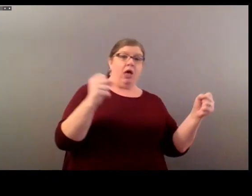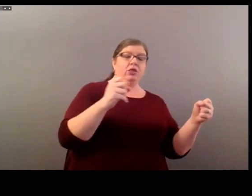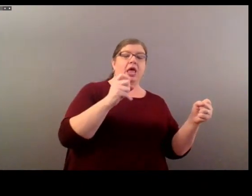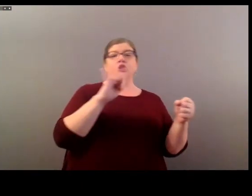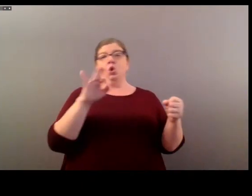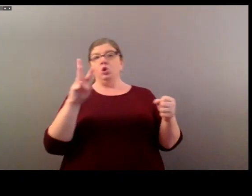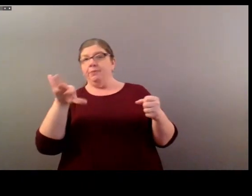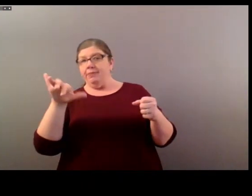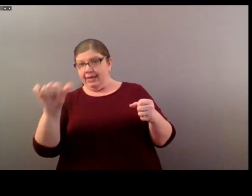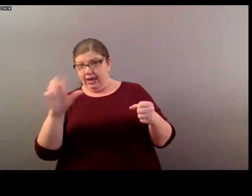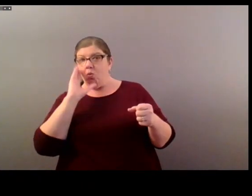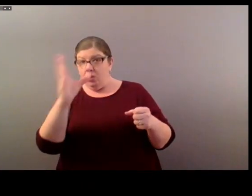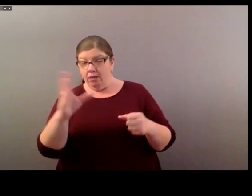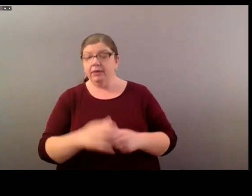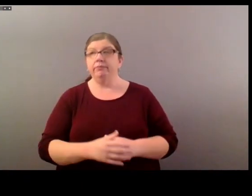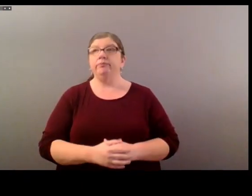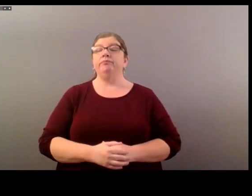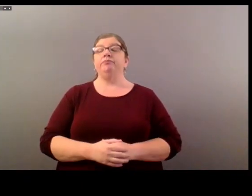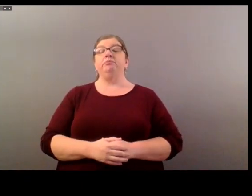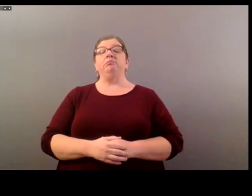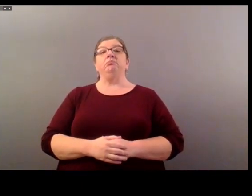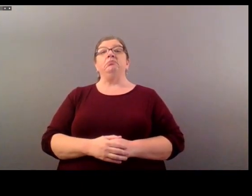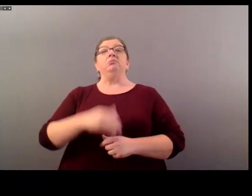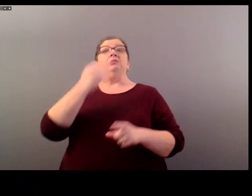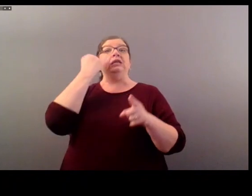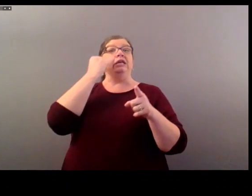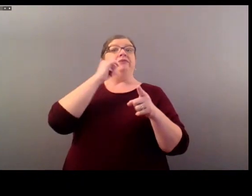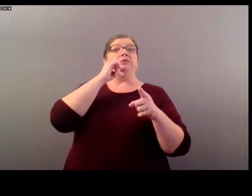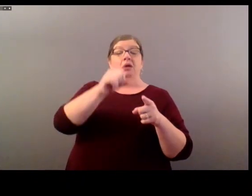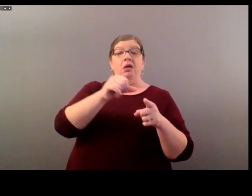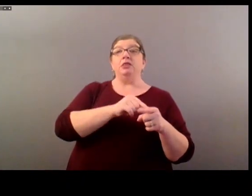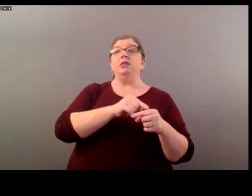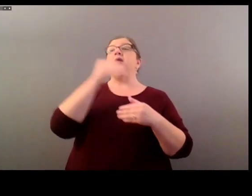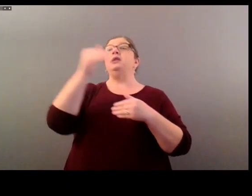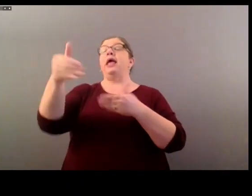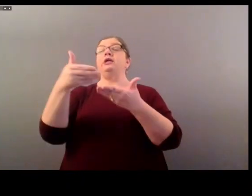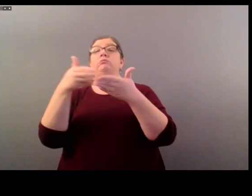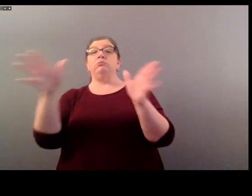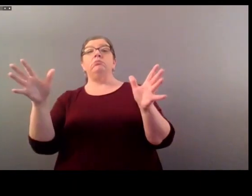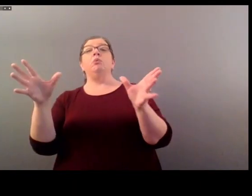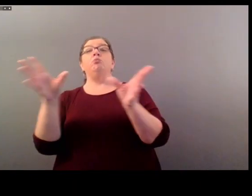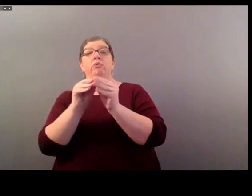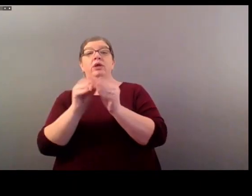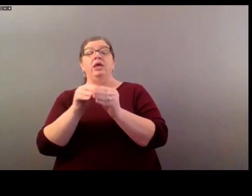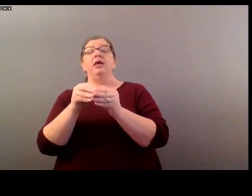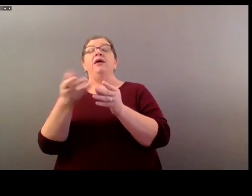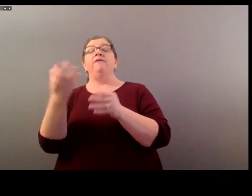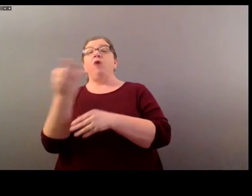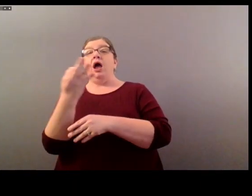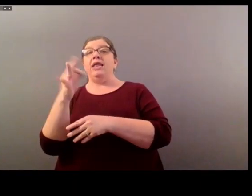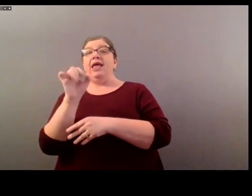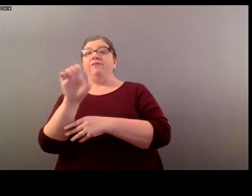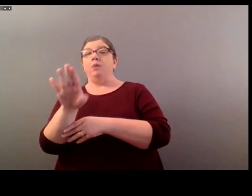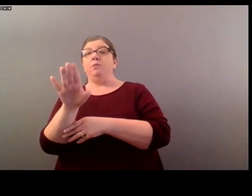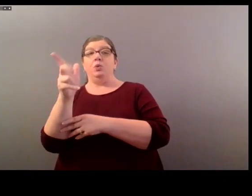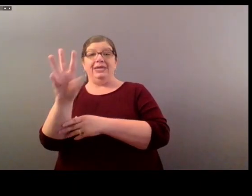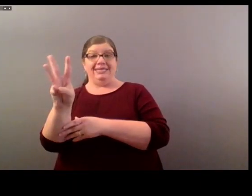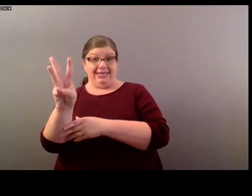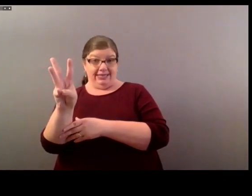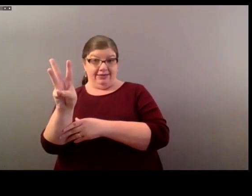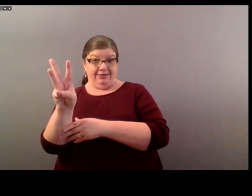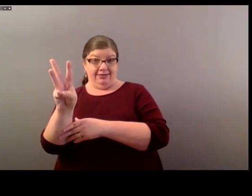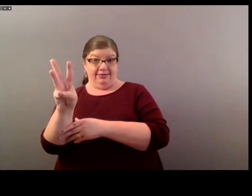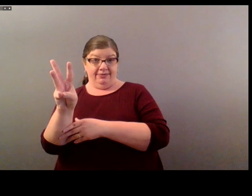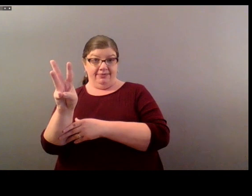accounts. Otherwise, the next public health COVID-19 press conference is scheduled for Friday, February 26th. For